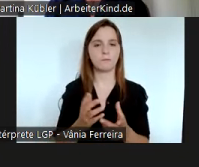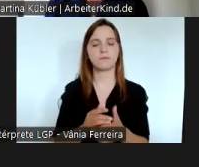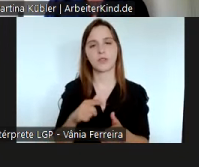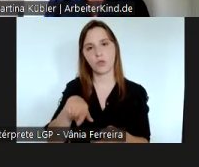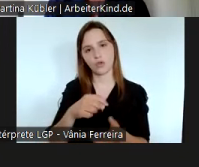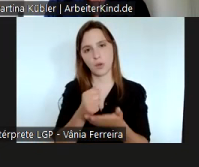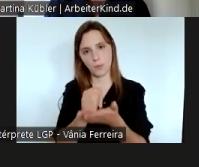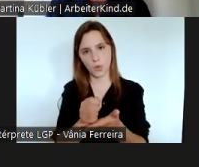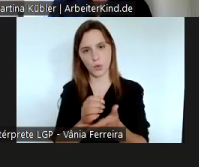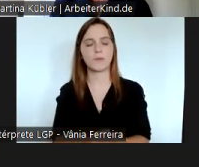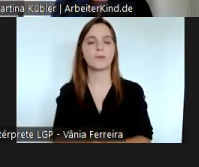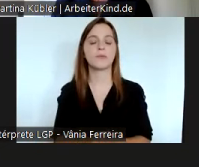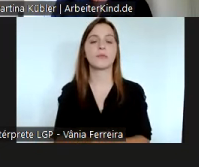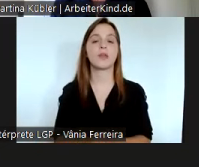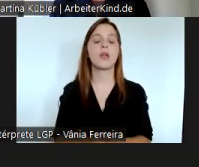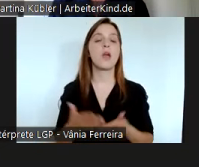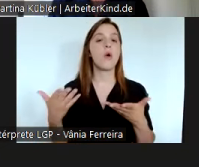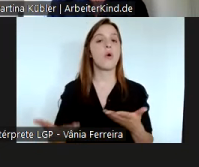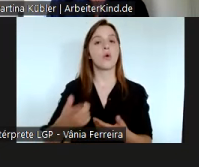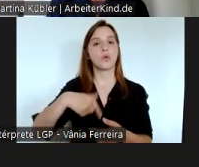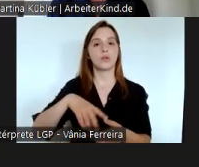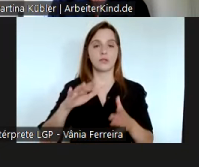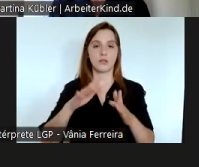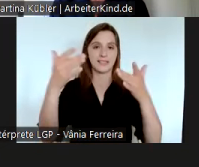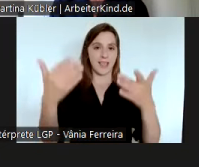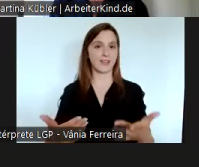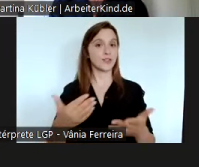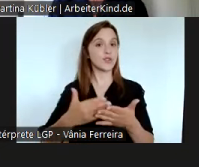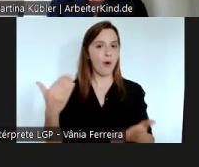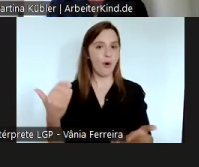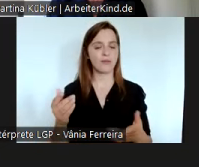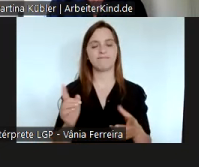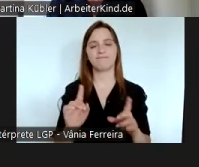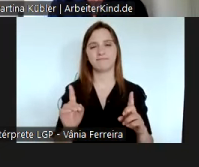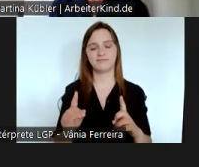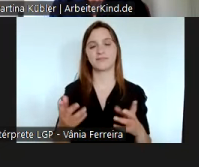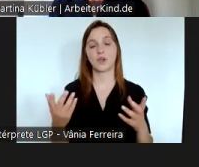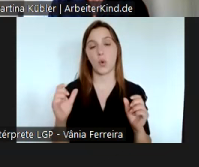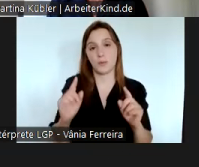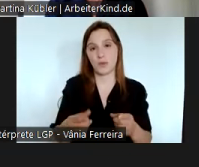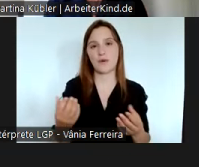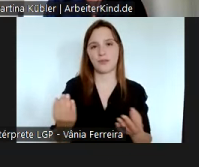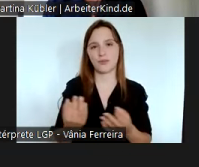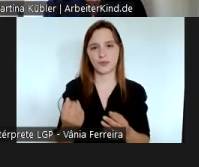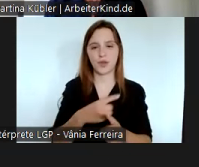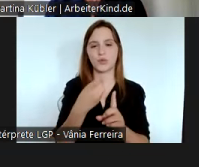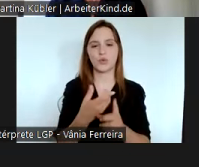today we are more than this website that we started as in 2008.